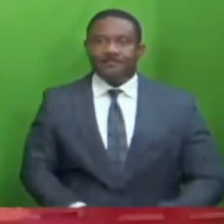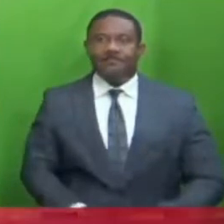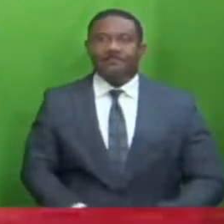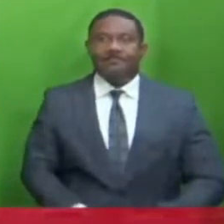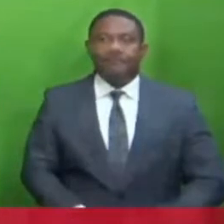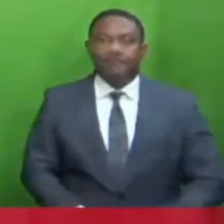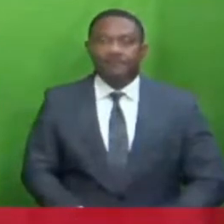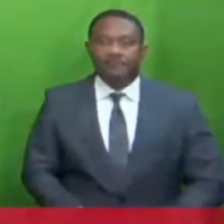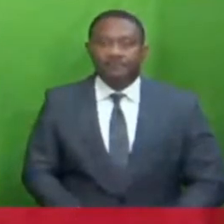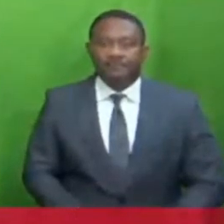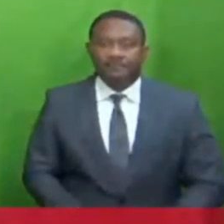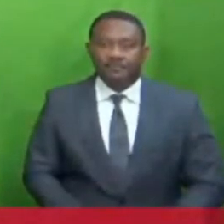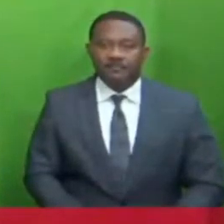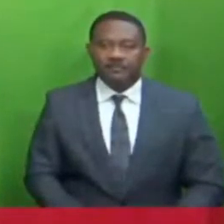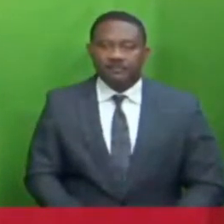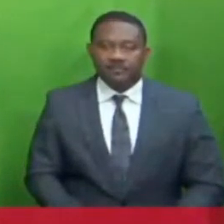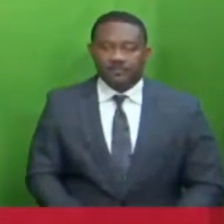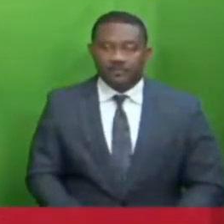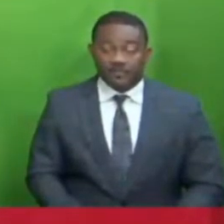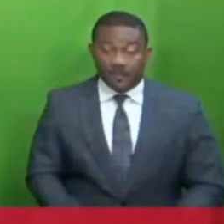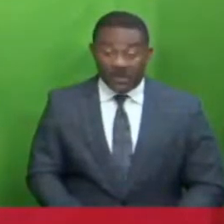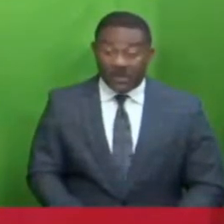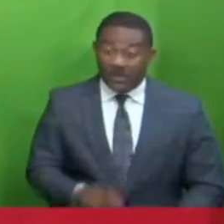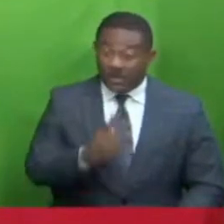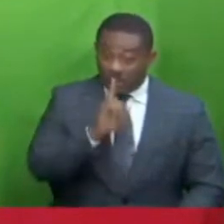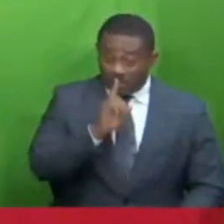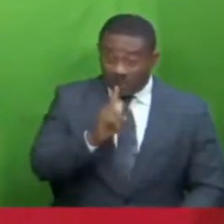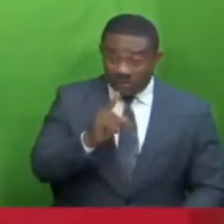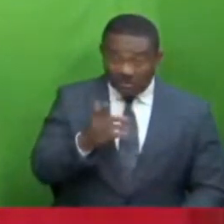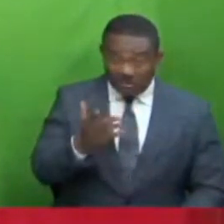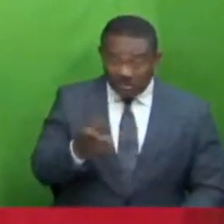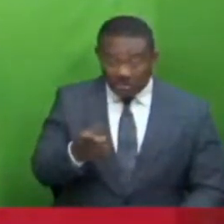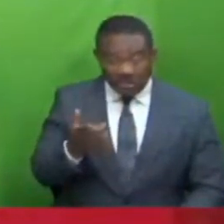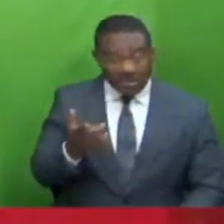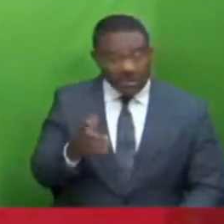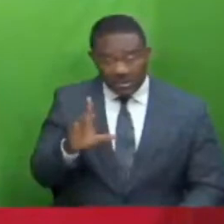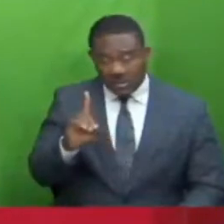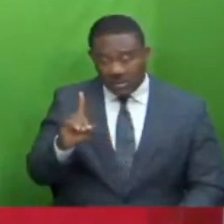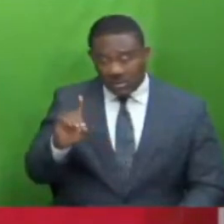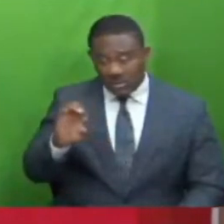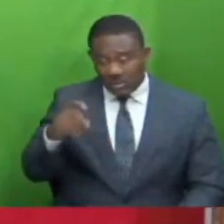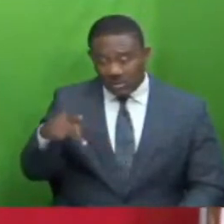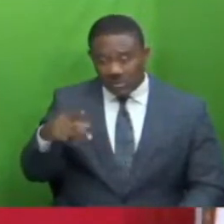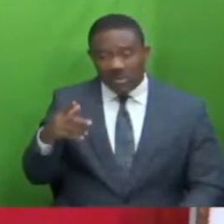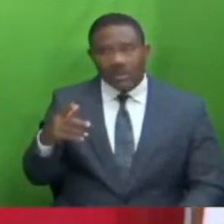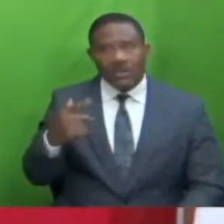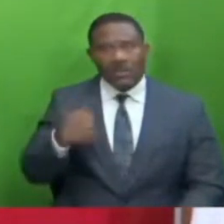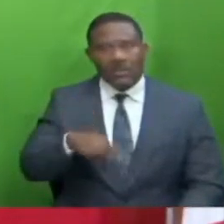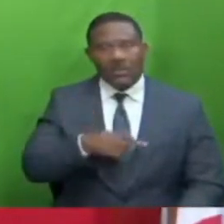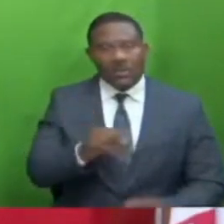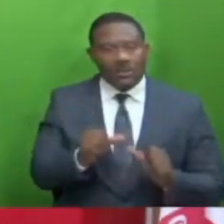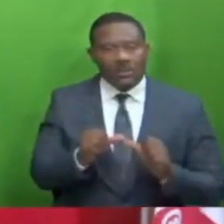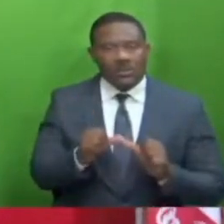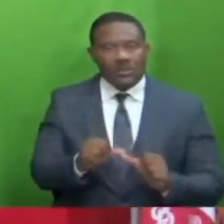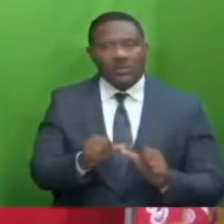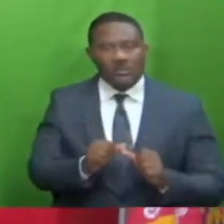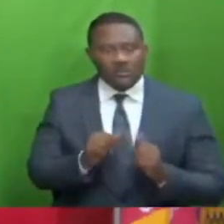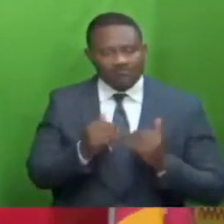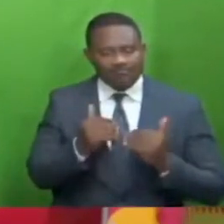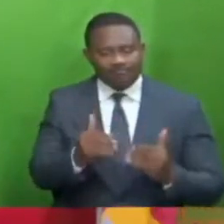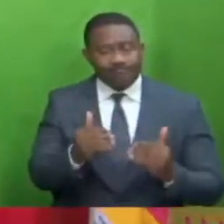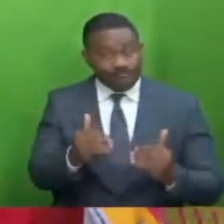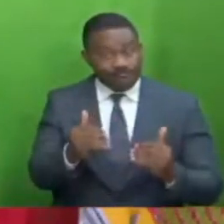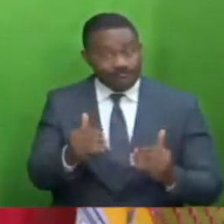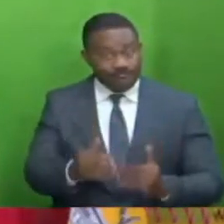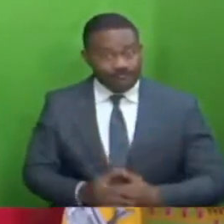Mr. Speaker, although pension funds were exempted from the main DDEP, we continue to engage them.